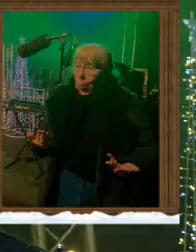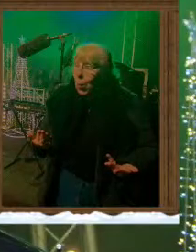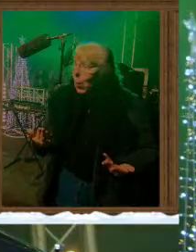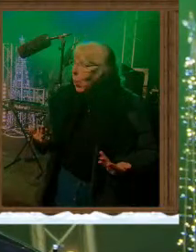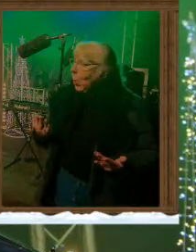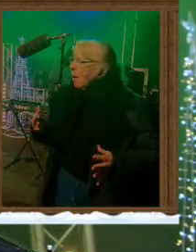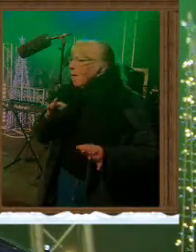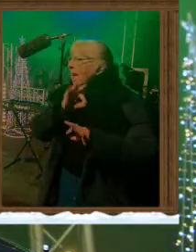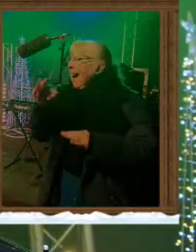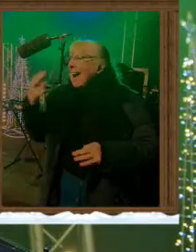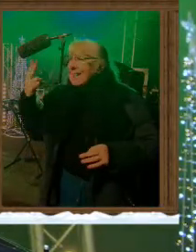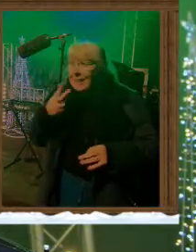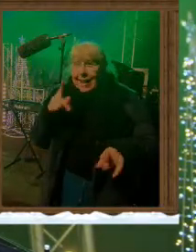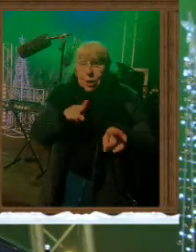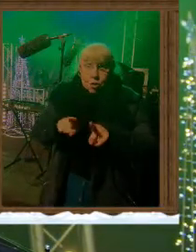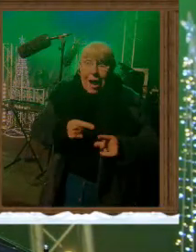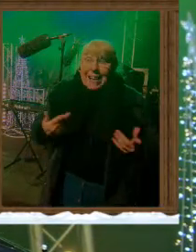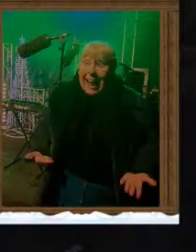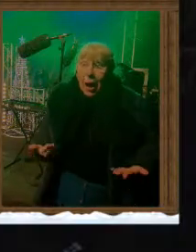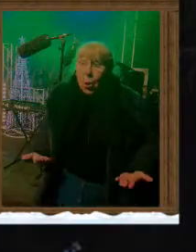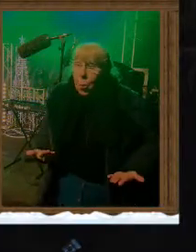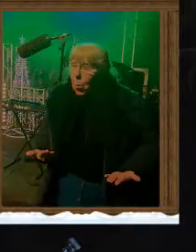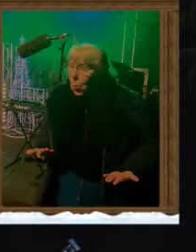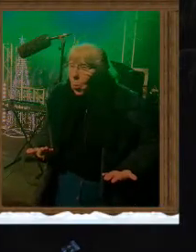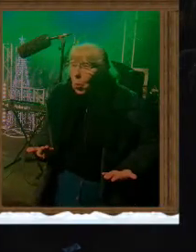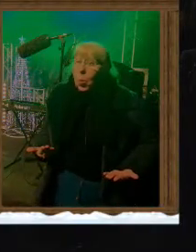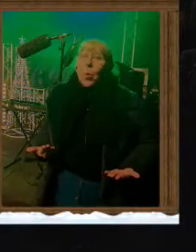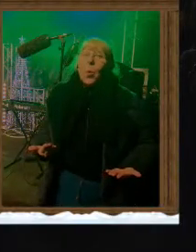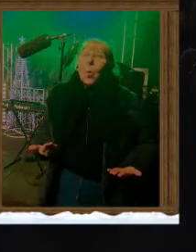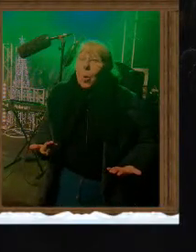Yeah! I said, should we try that right now?